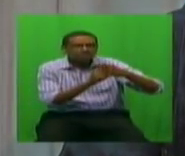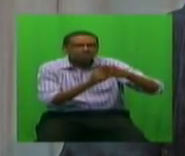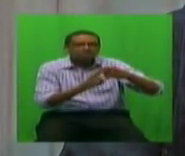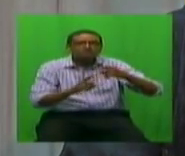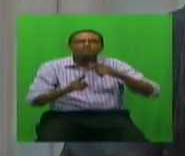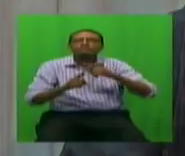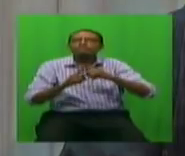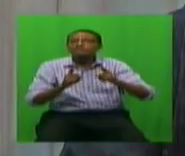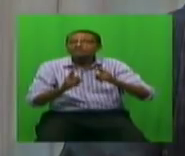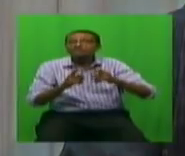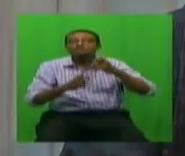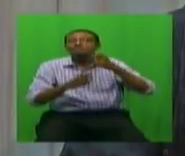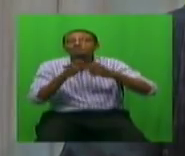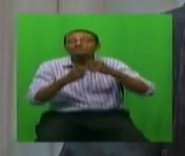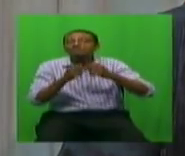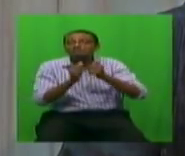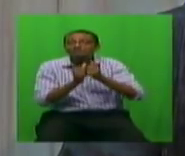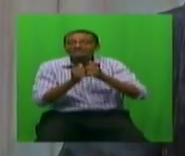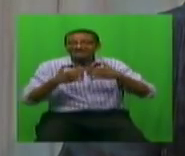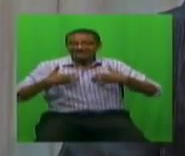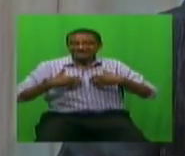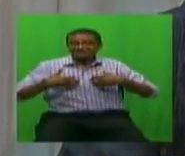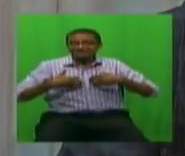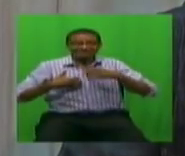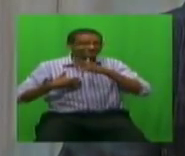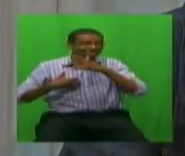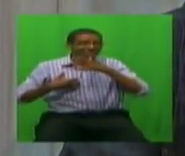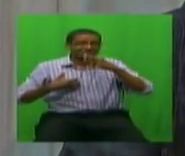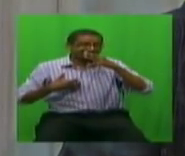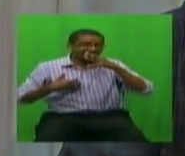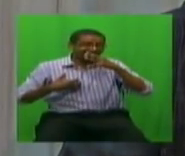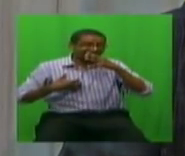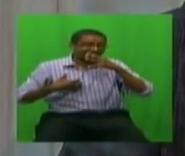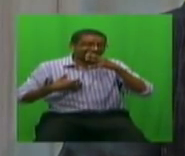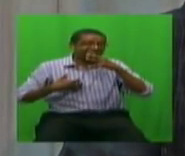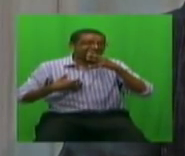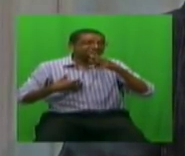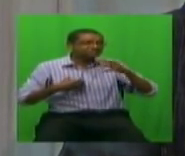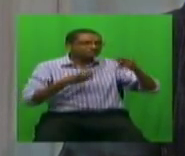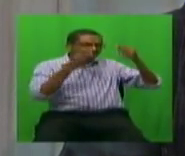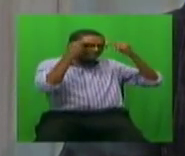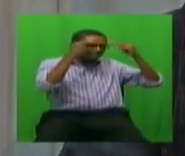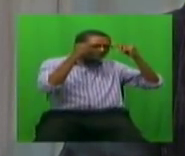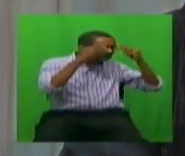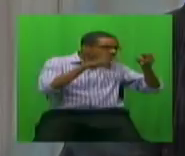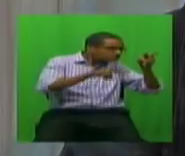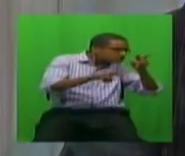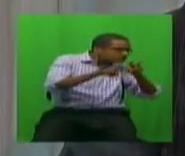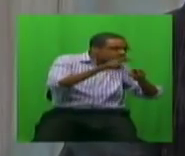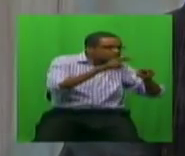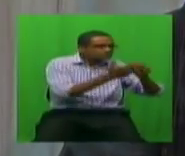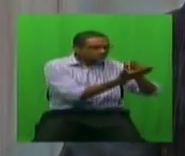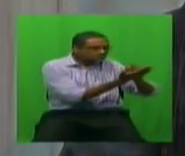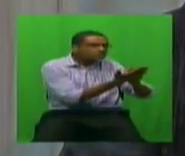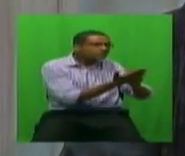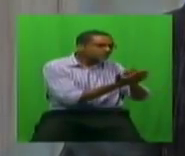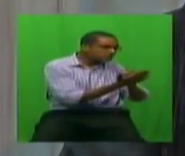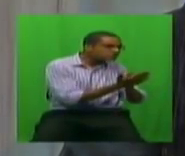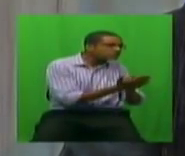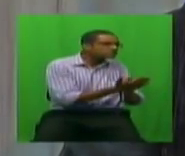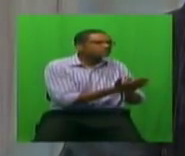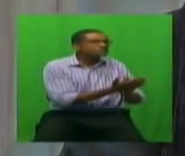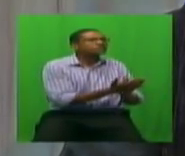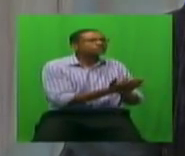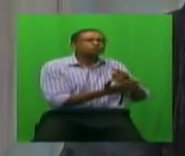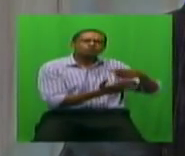issue with livestock farms and the ministry, we've been taking notes, and we have to do some specific work with livestock